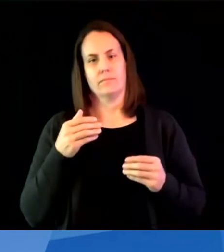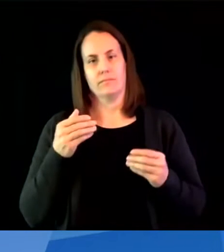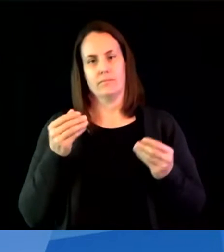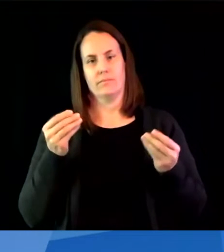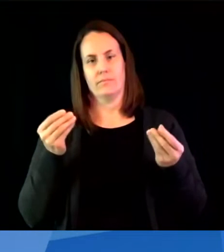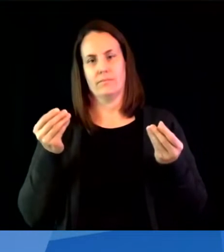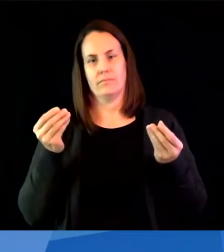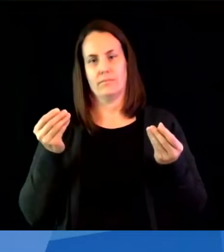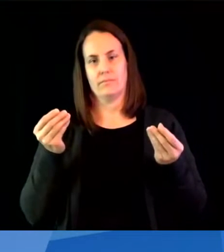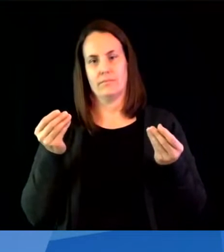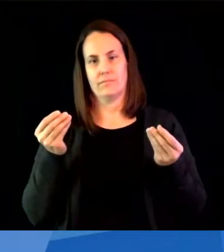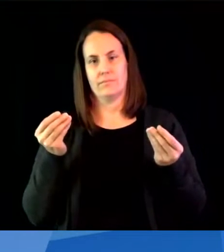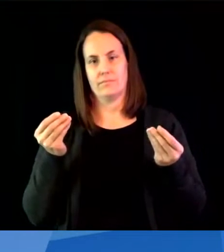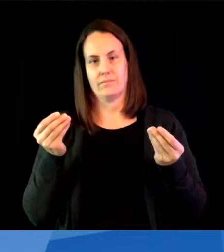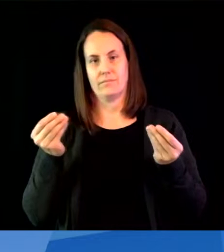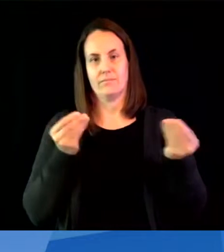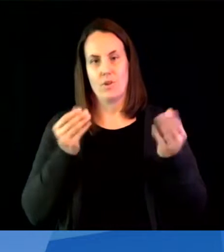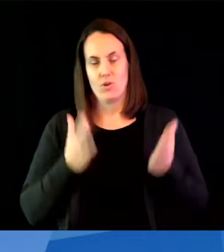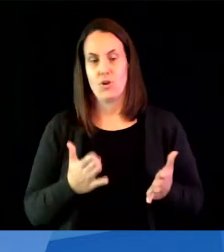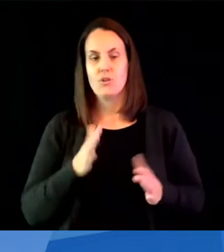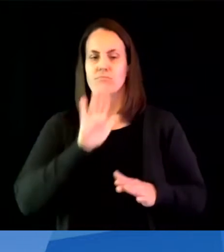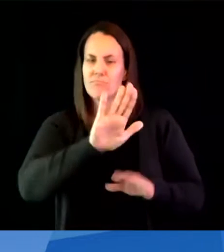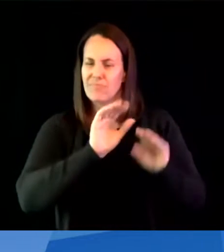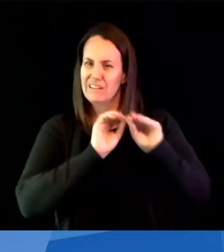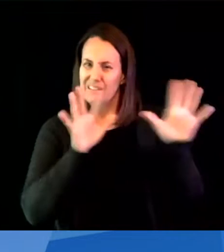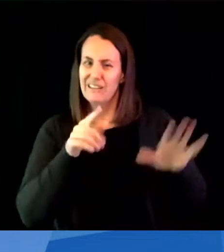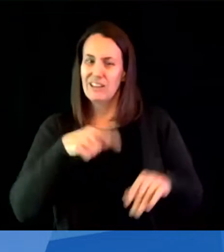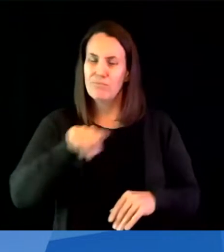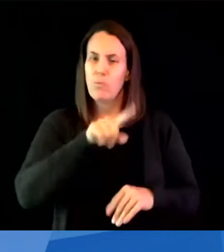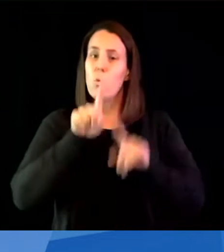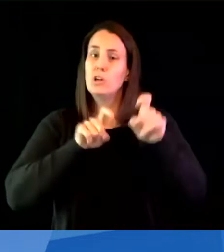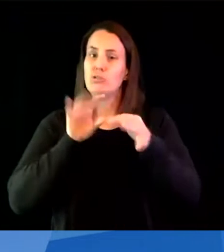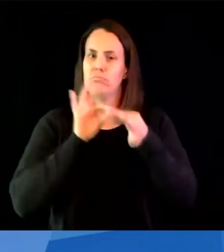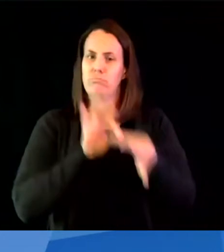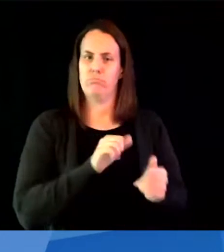Wahlberg, Wisconsin State Journal. David.